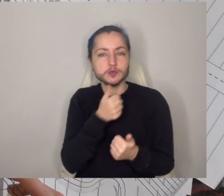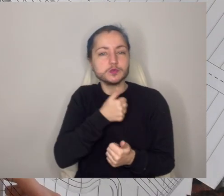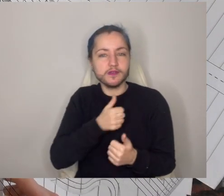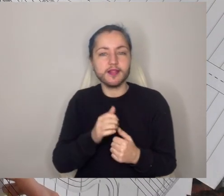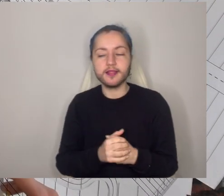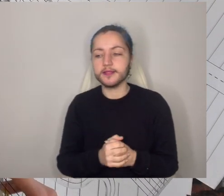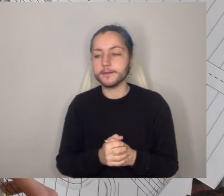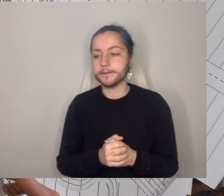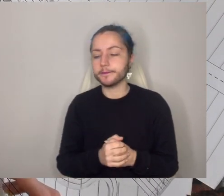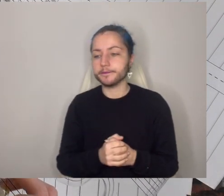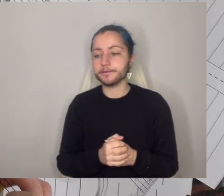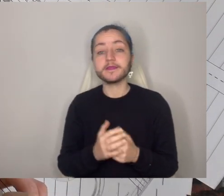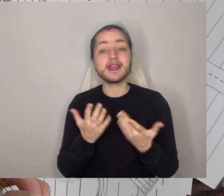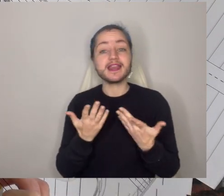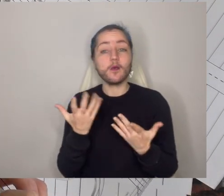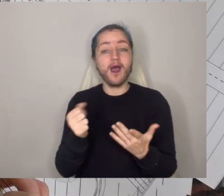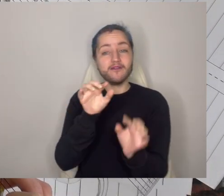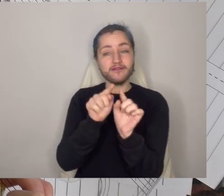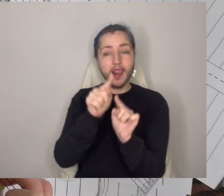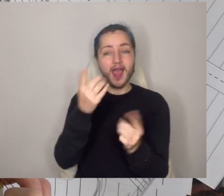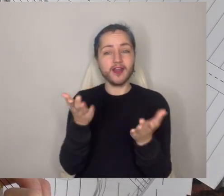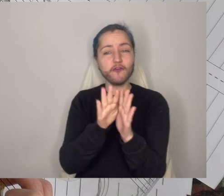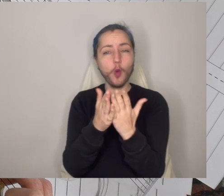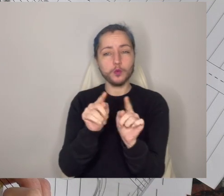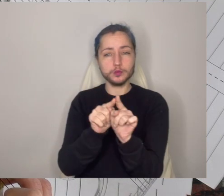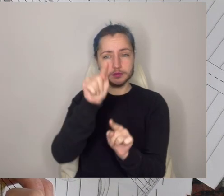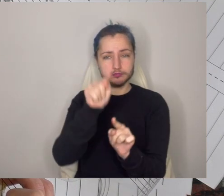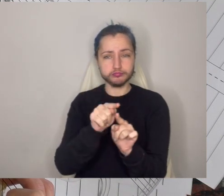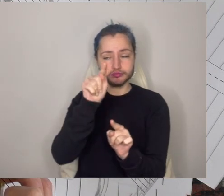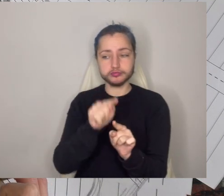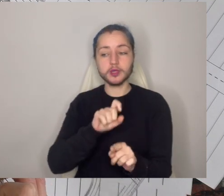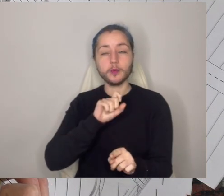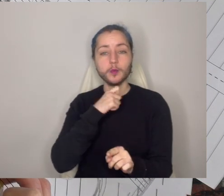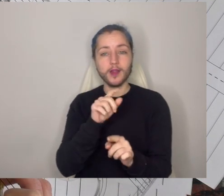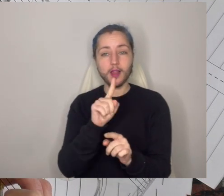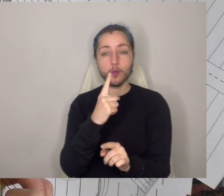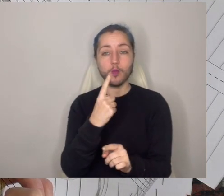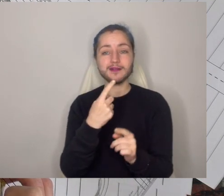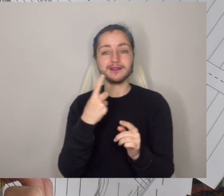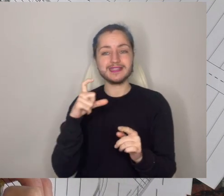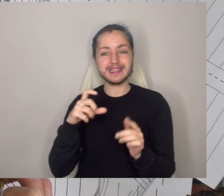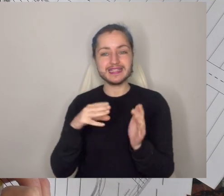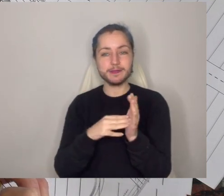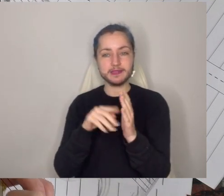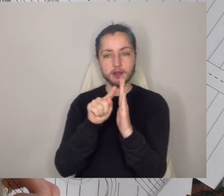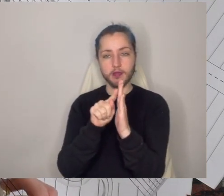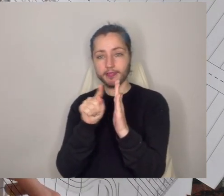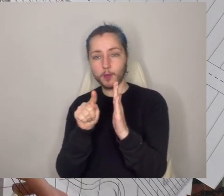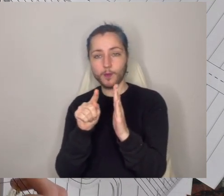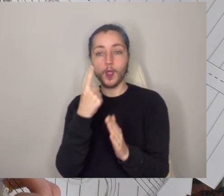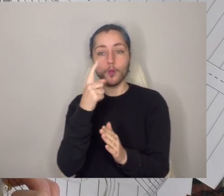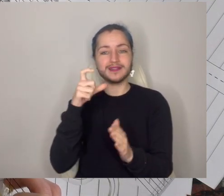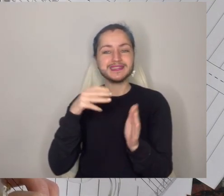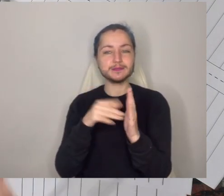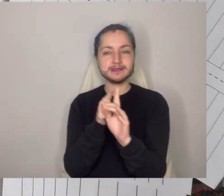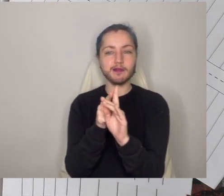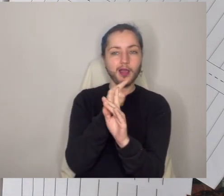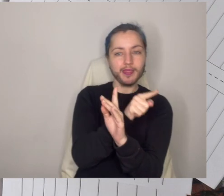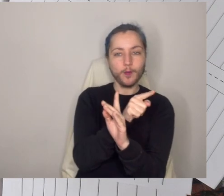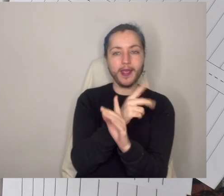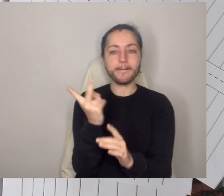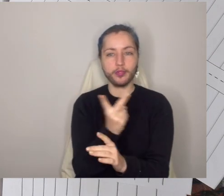1 centimetre, 1 centimetre. Draw it together. You've got a line. It really helps if you're doing this,